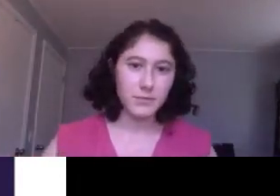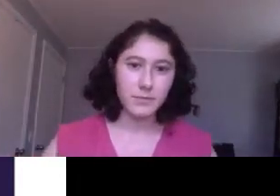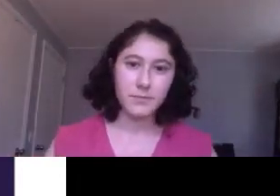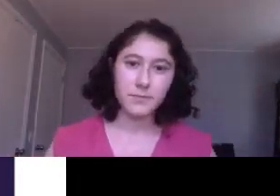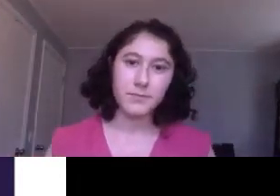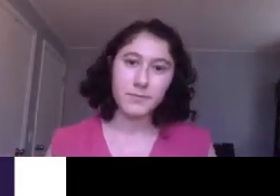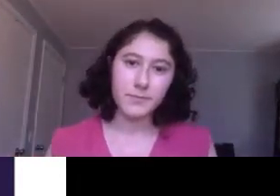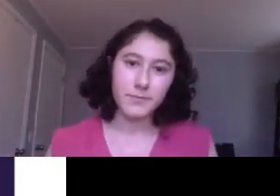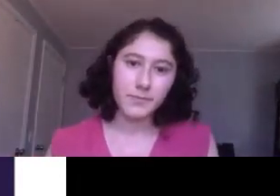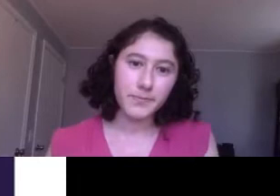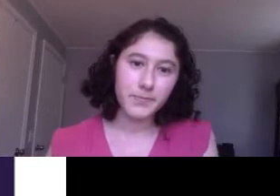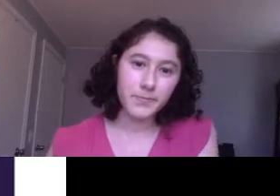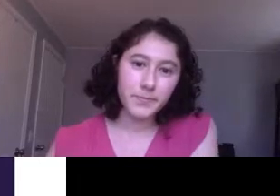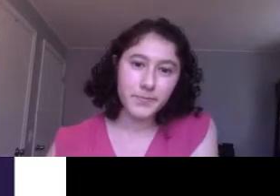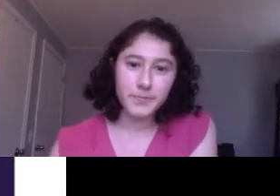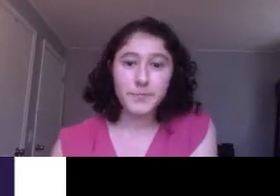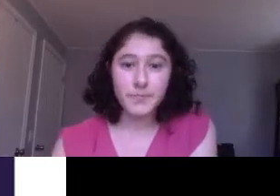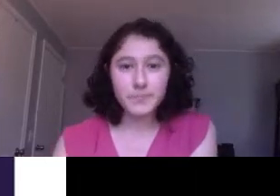hand.